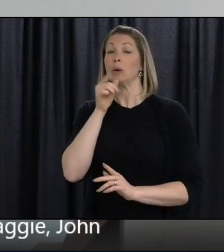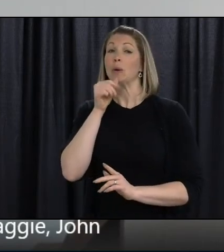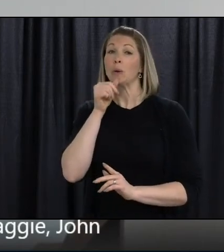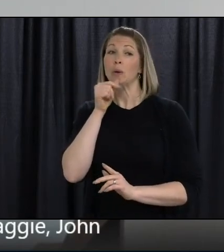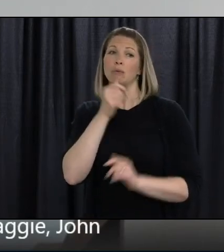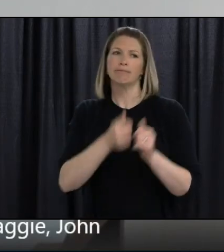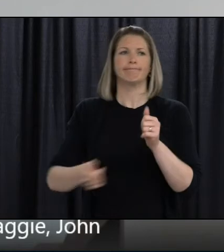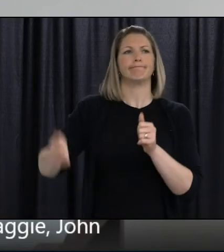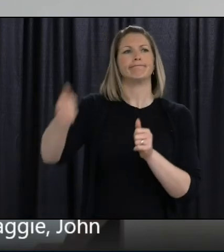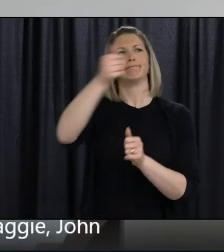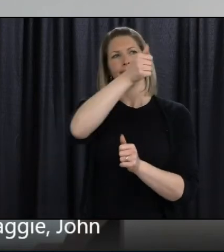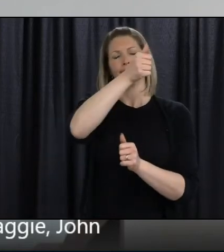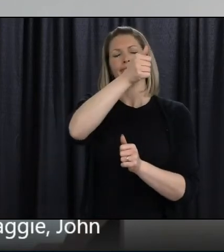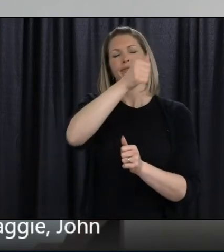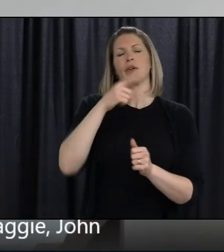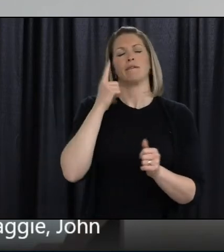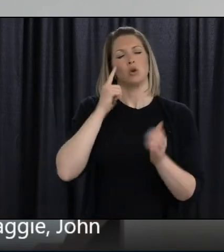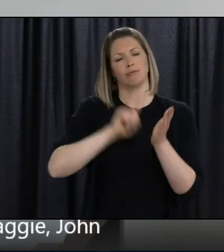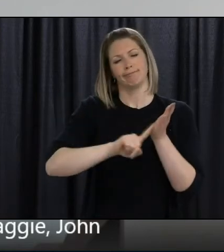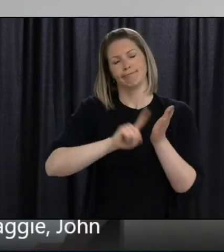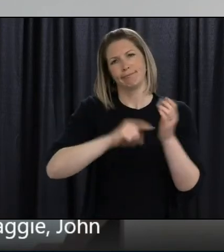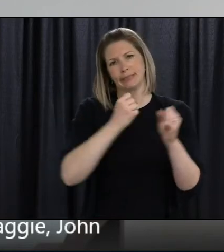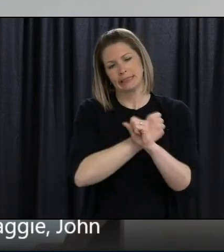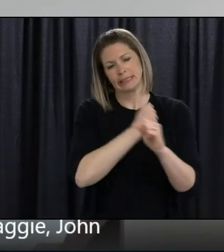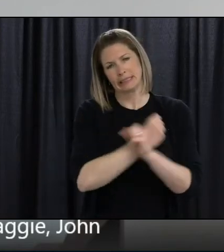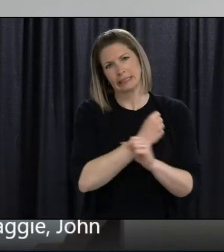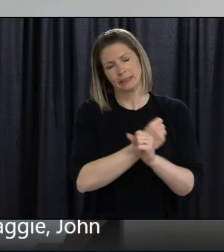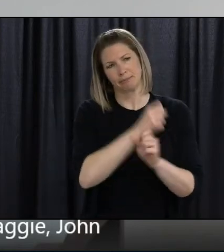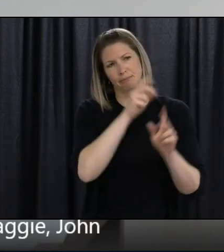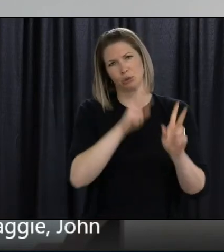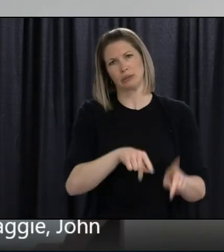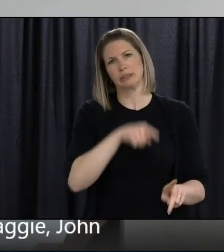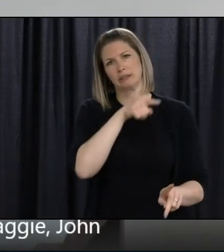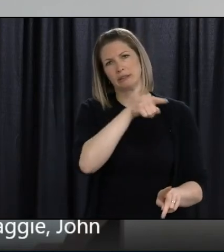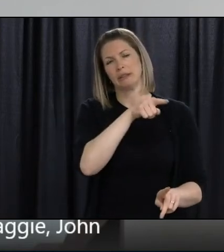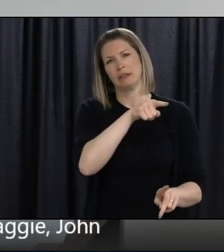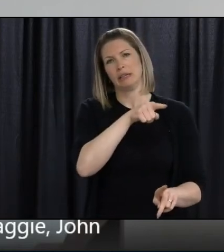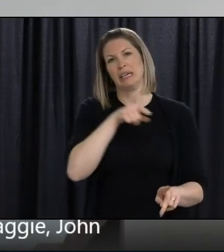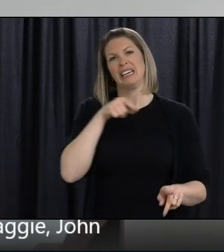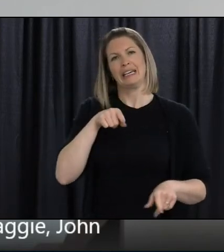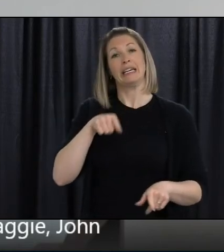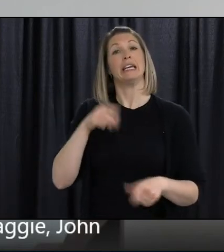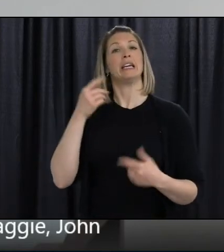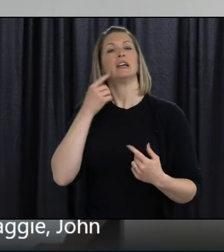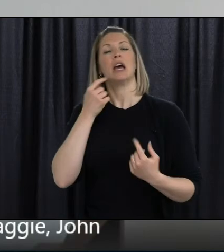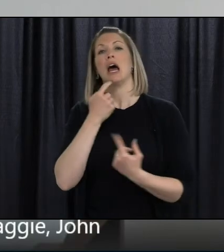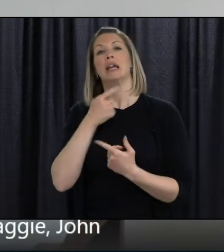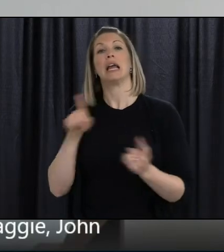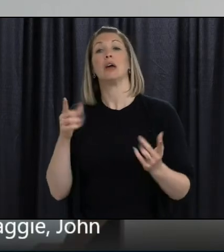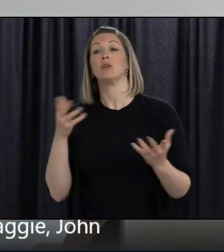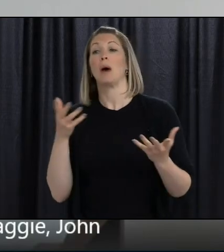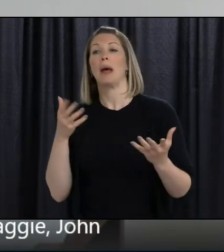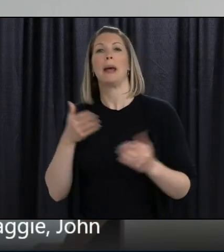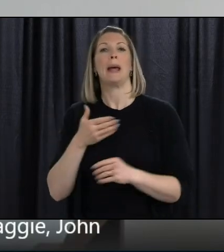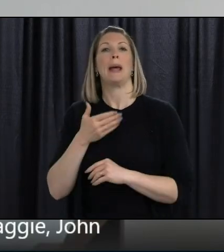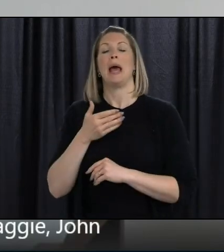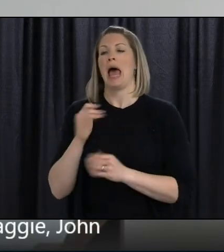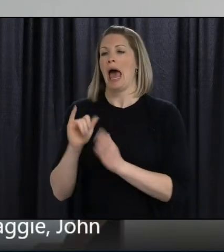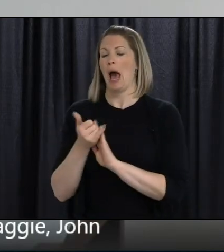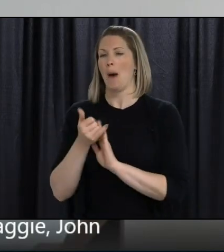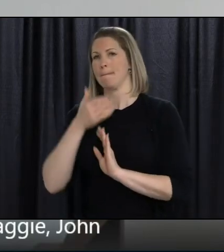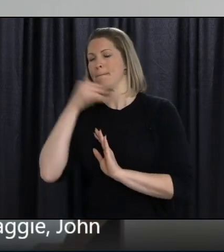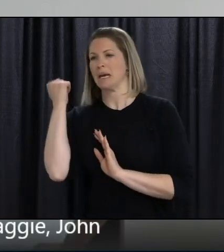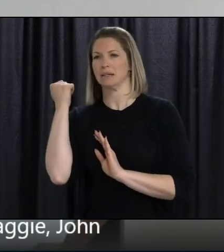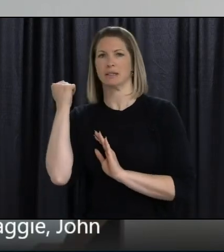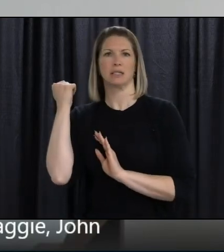look around the world for successful responses to this pandemic, but we can also emulate best practices in our own country.